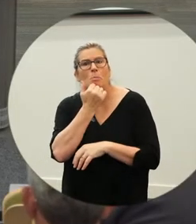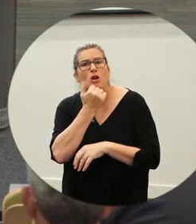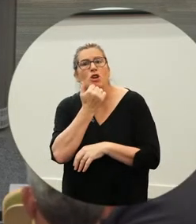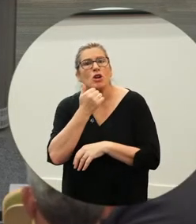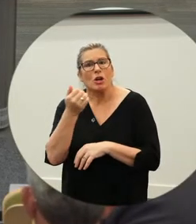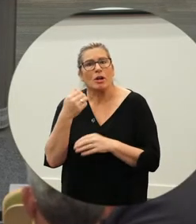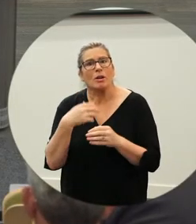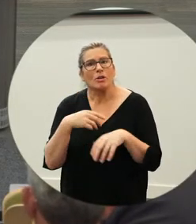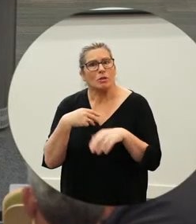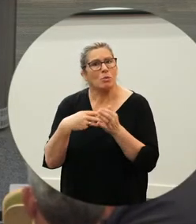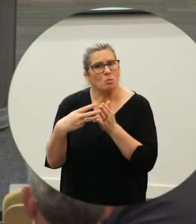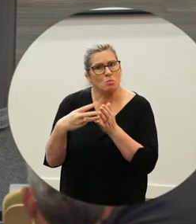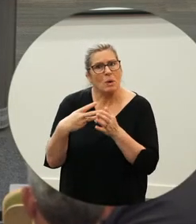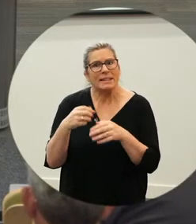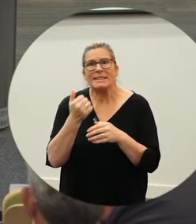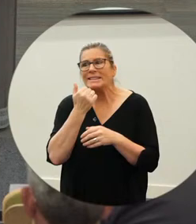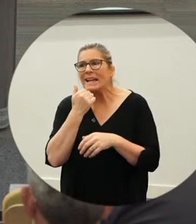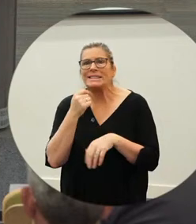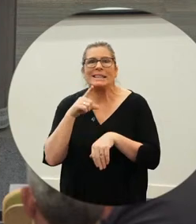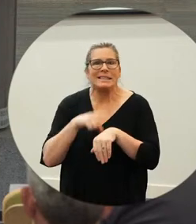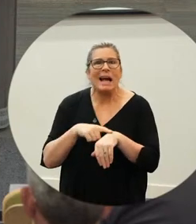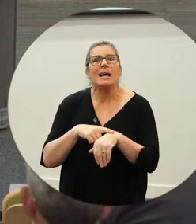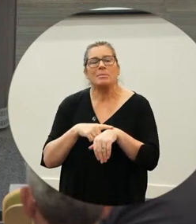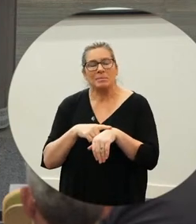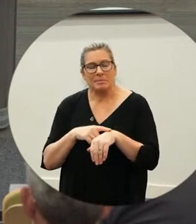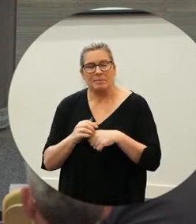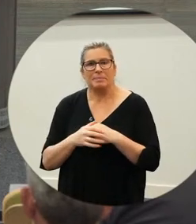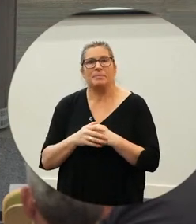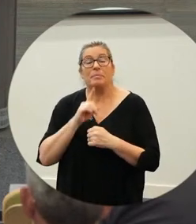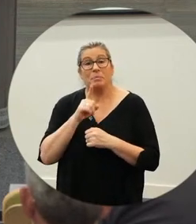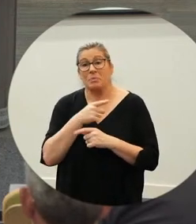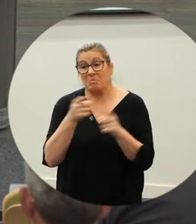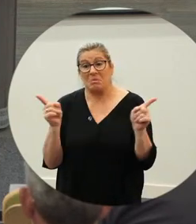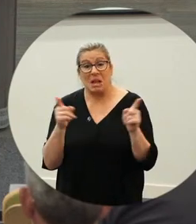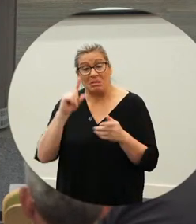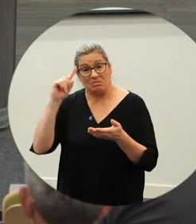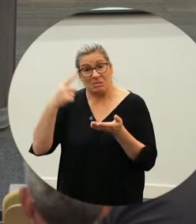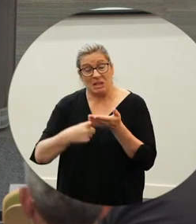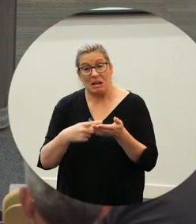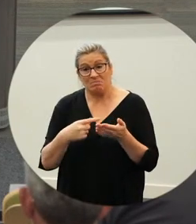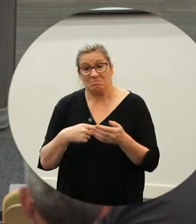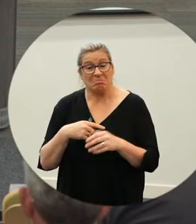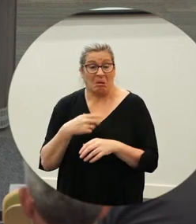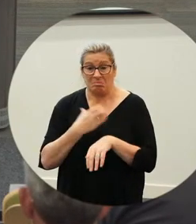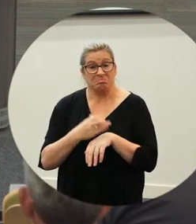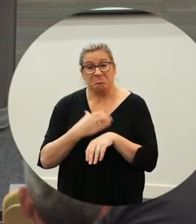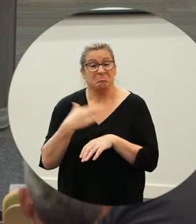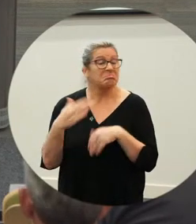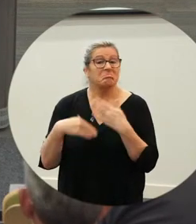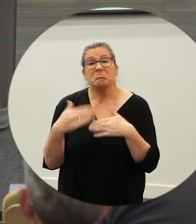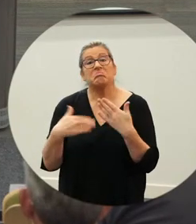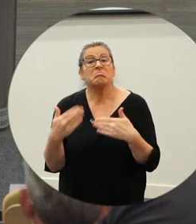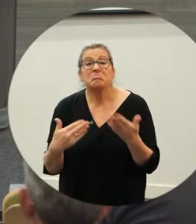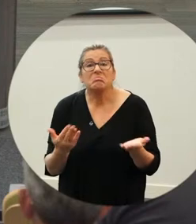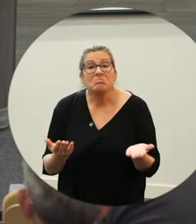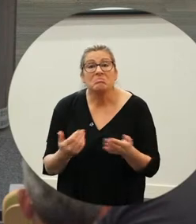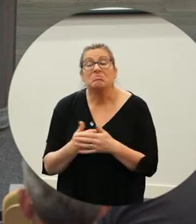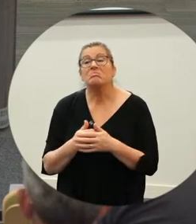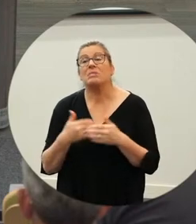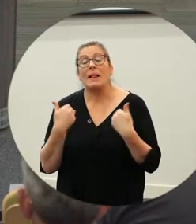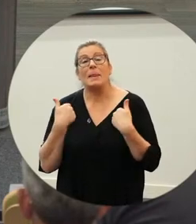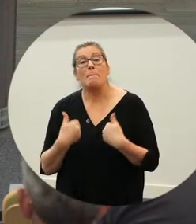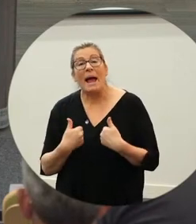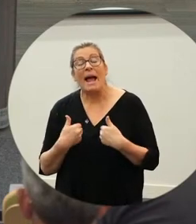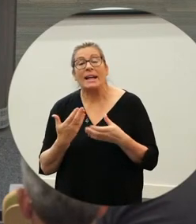But they decided they'd get on with it. The men who came in on the